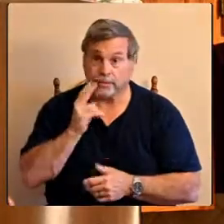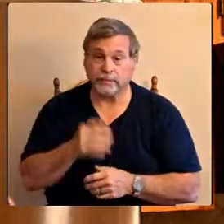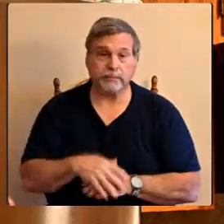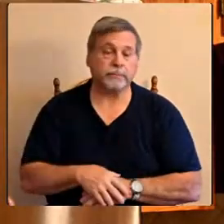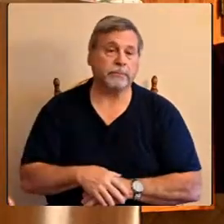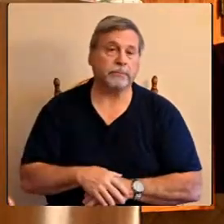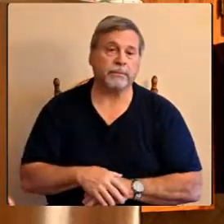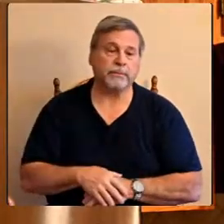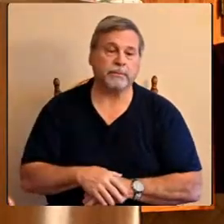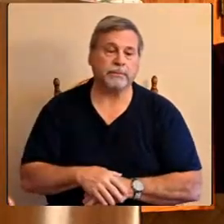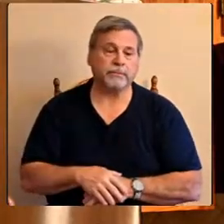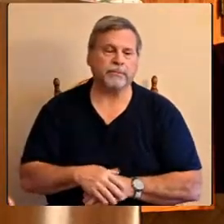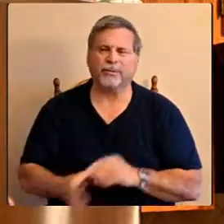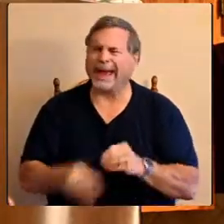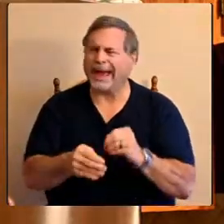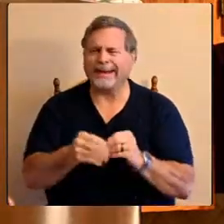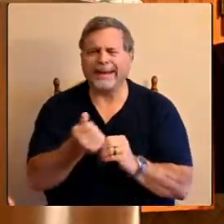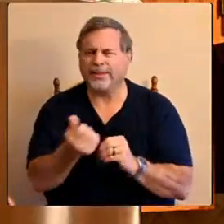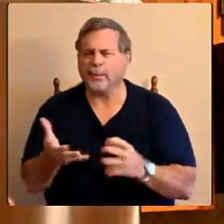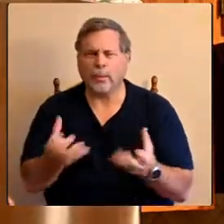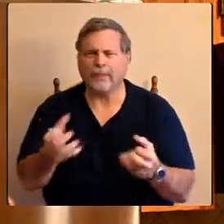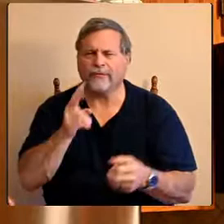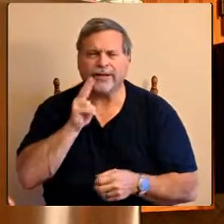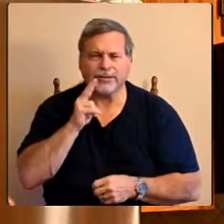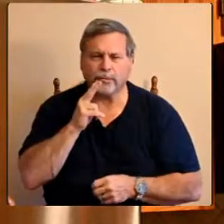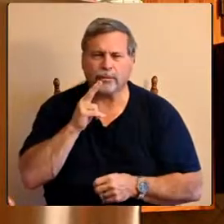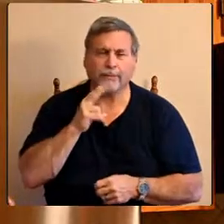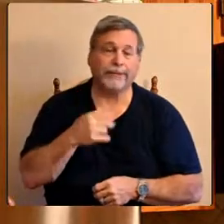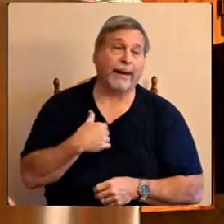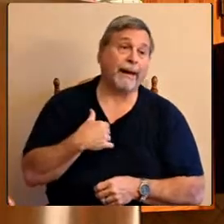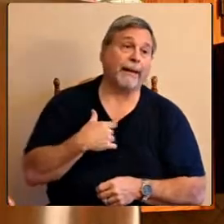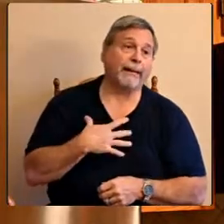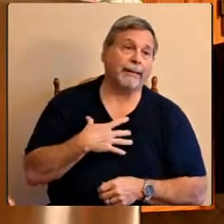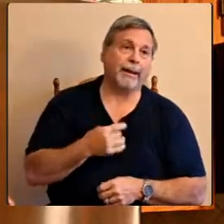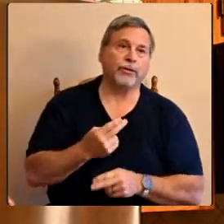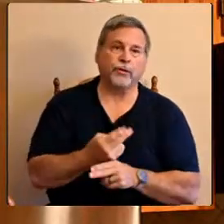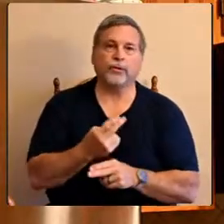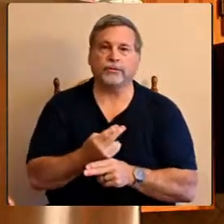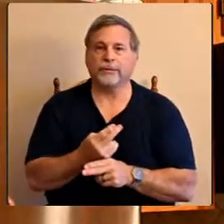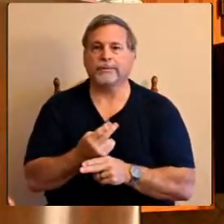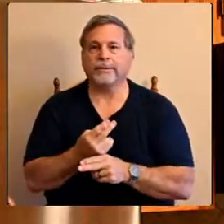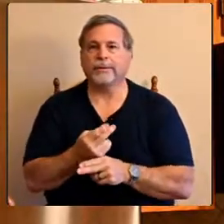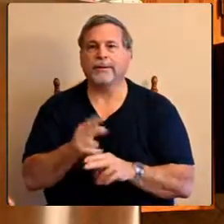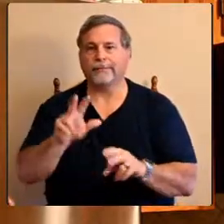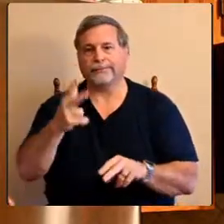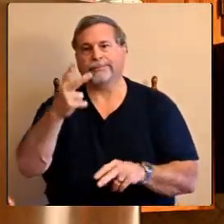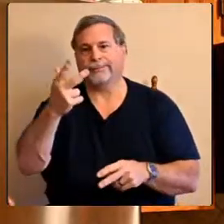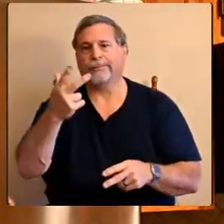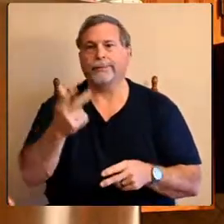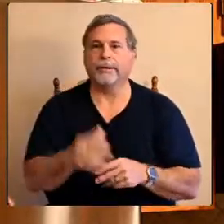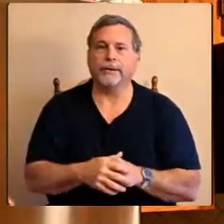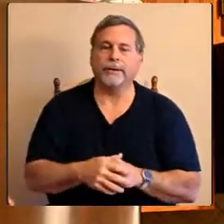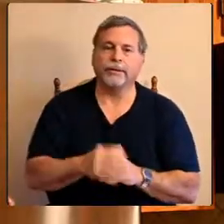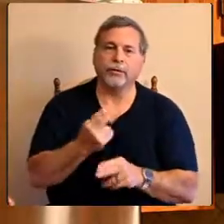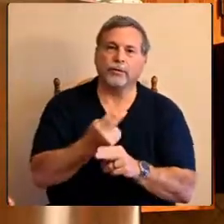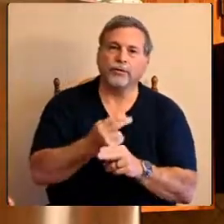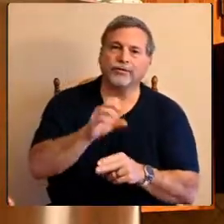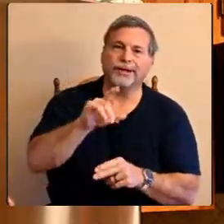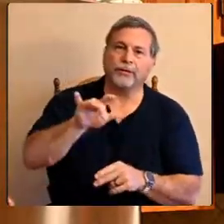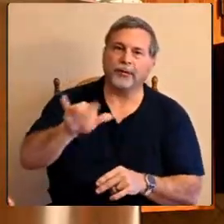Vegetables, okay? You could add anything you want in vegetables in this. I just happen to like using the trifecta there. So when you're using